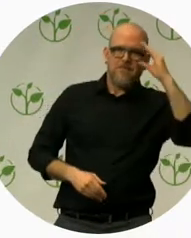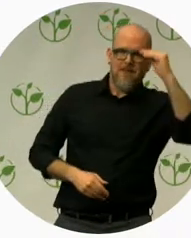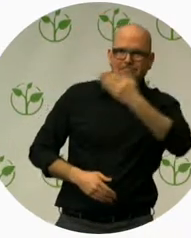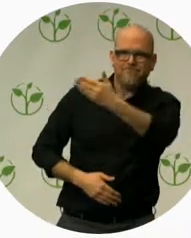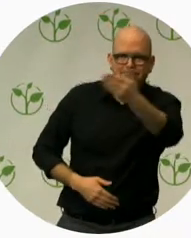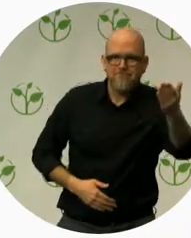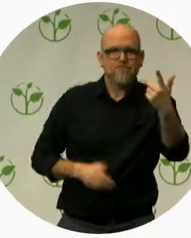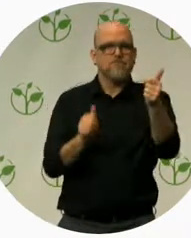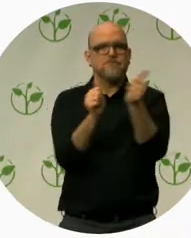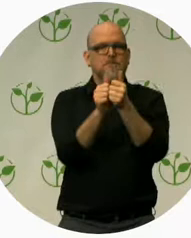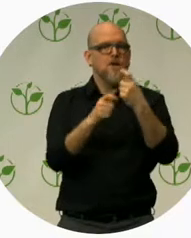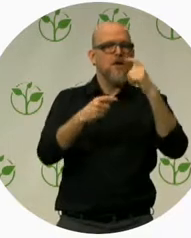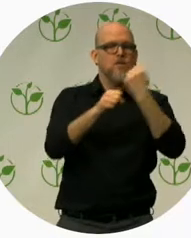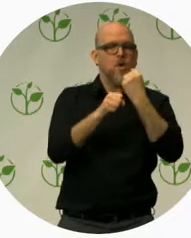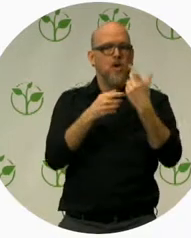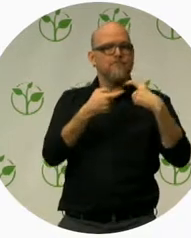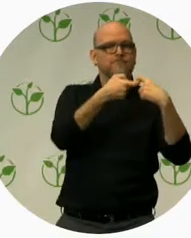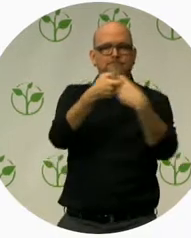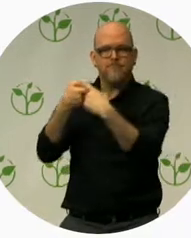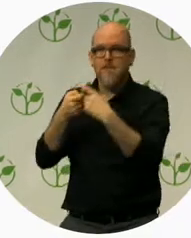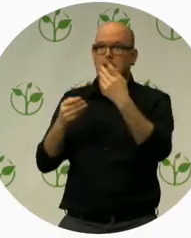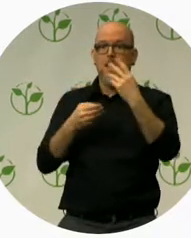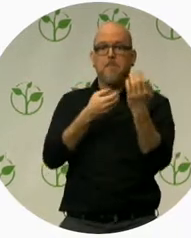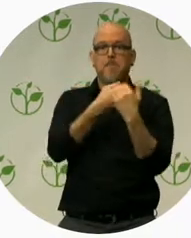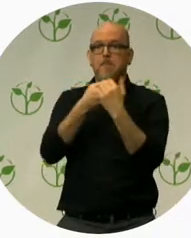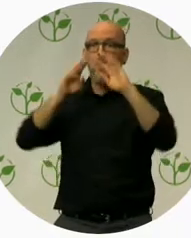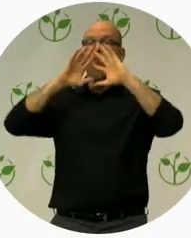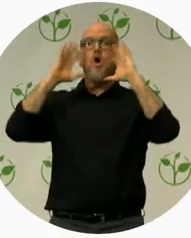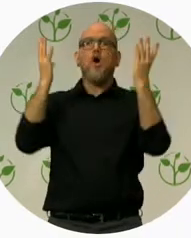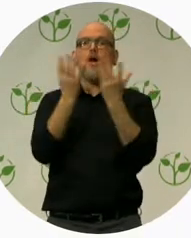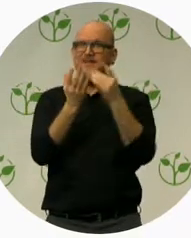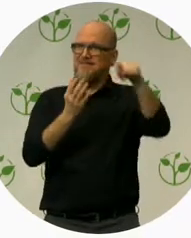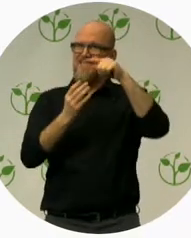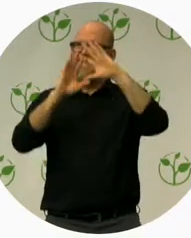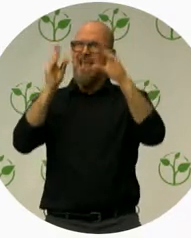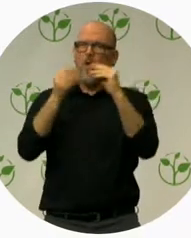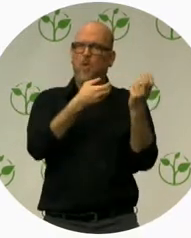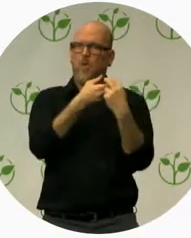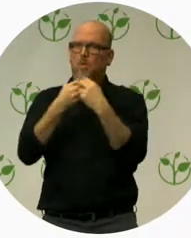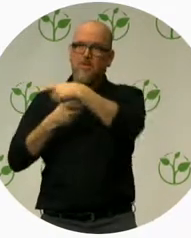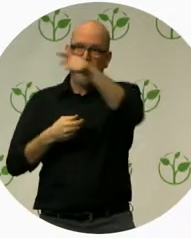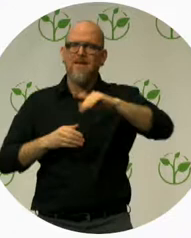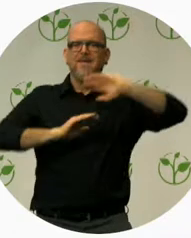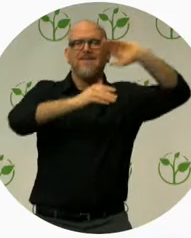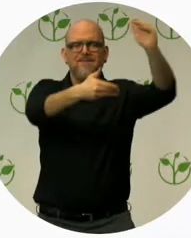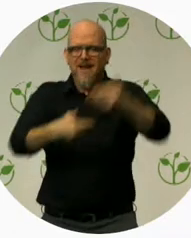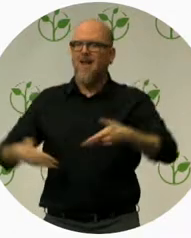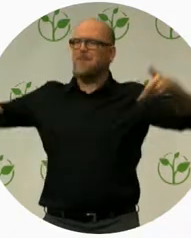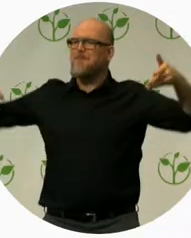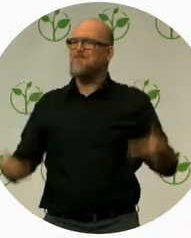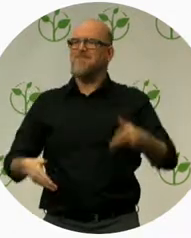members of the Worldwide Zero Project, welcome in Vienna. I'm so happy that you are